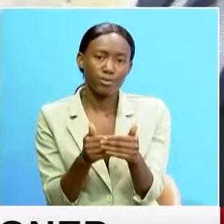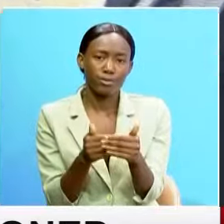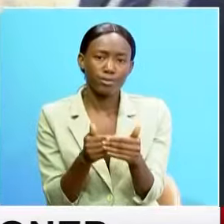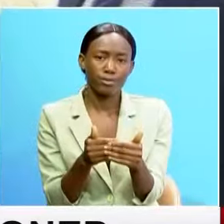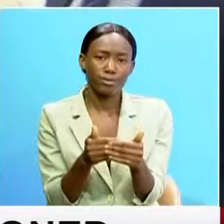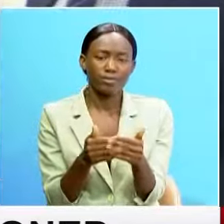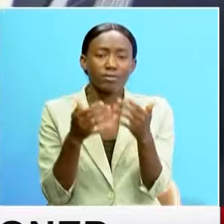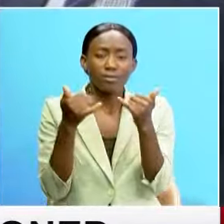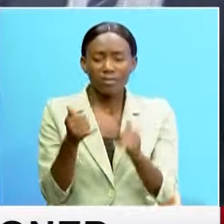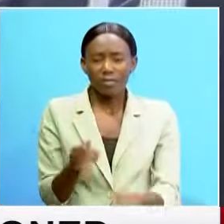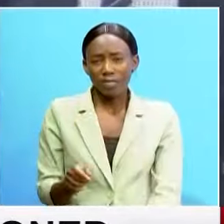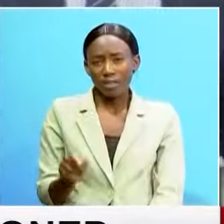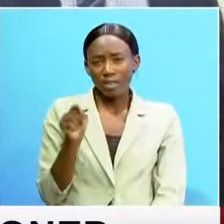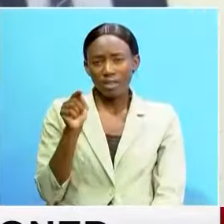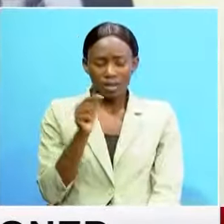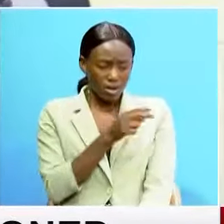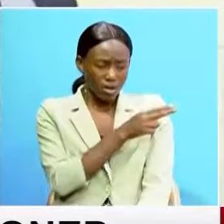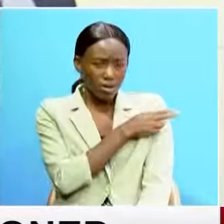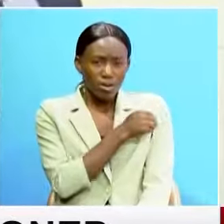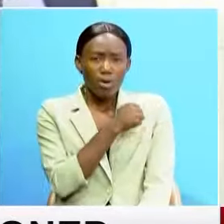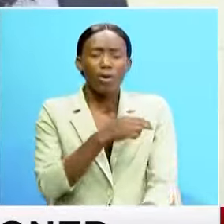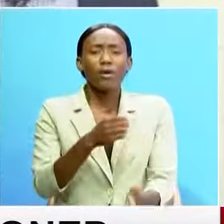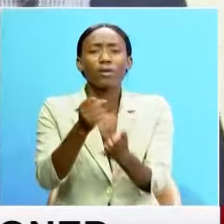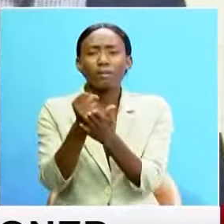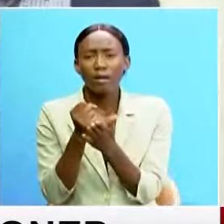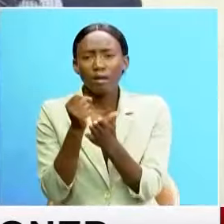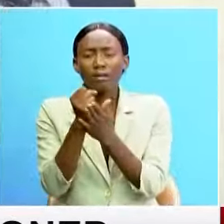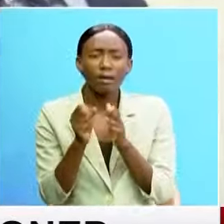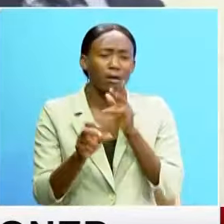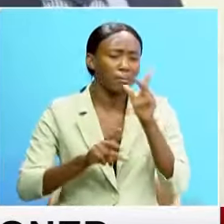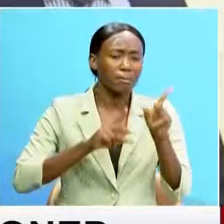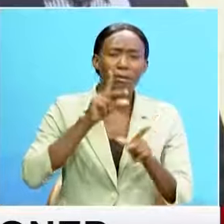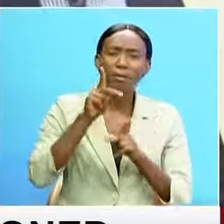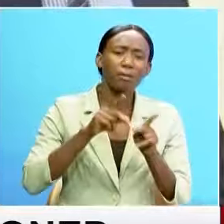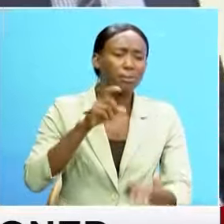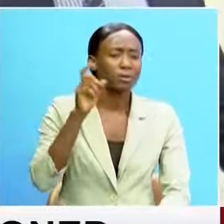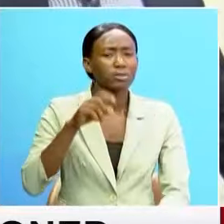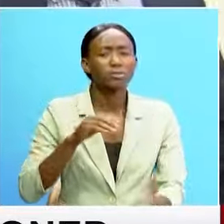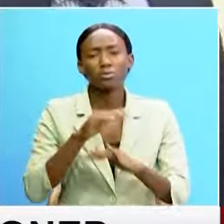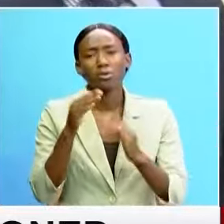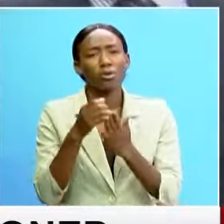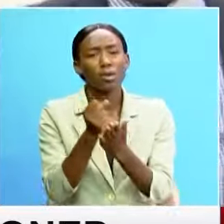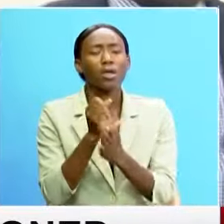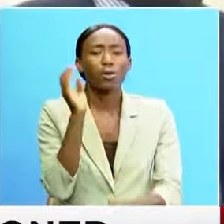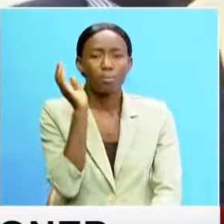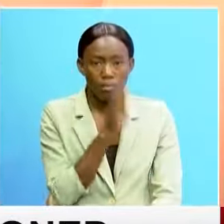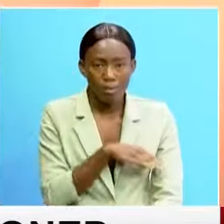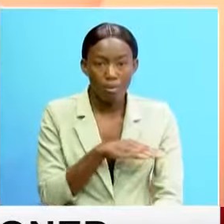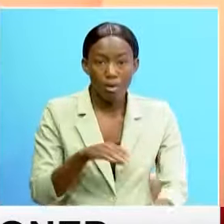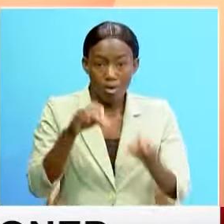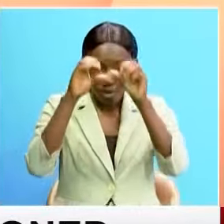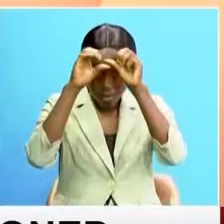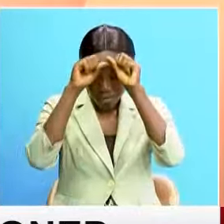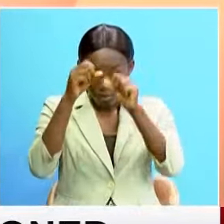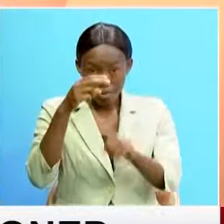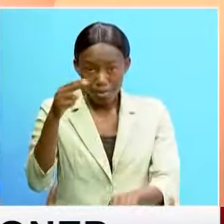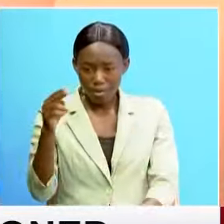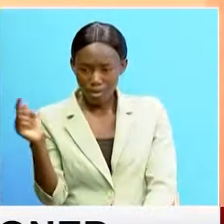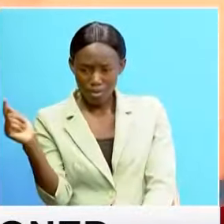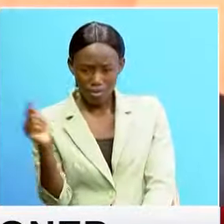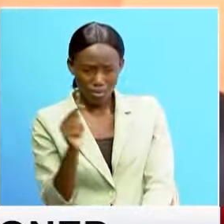state-of-the-art equipment, will help in catering for people's health needs. President Hakainde Hichilema commissioned